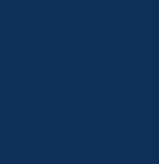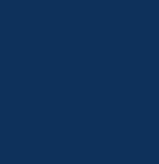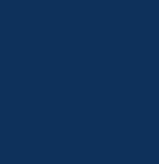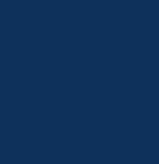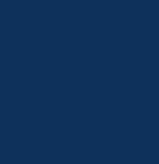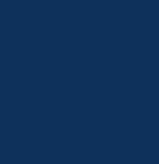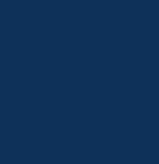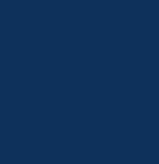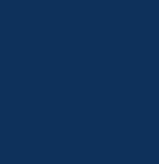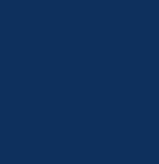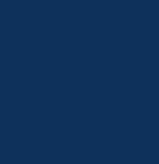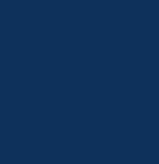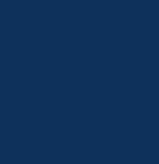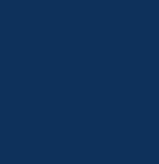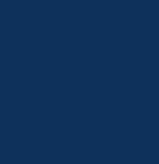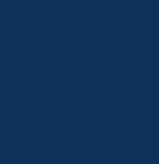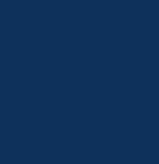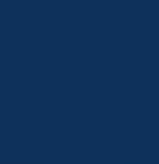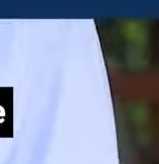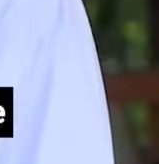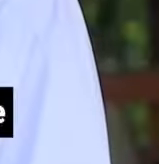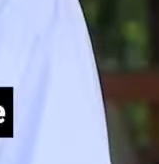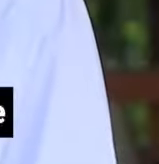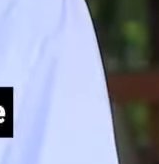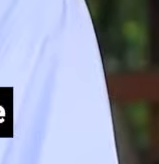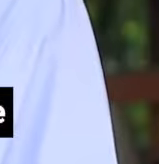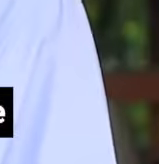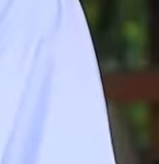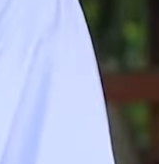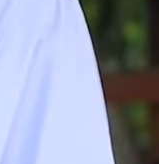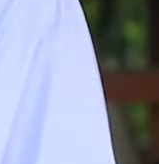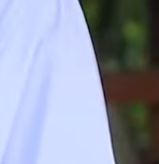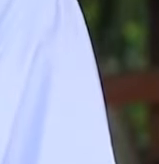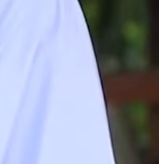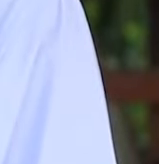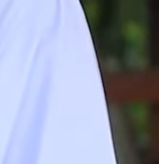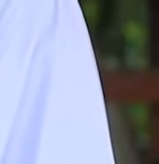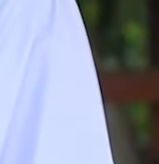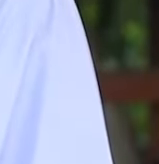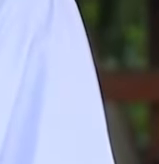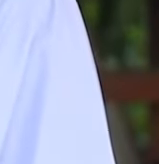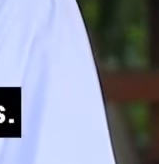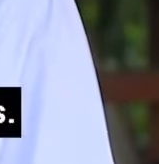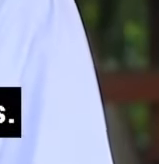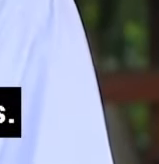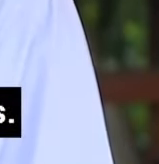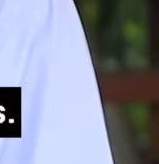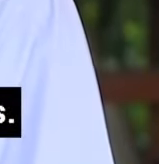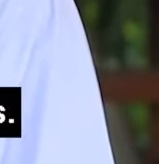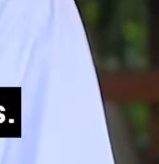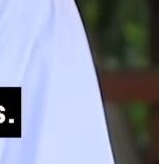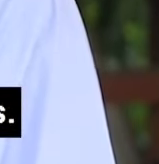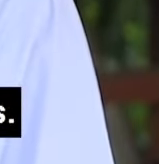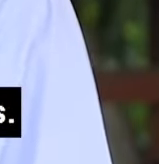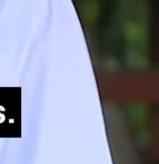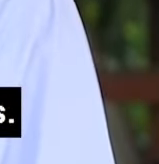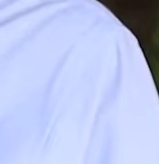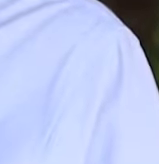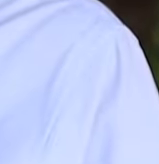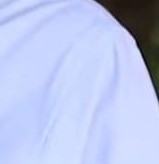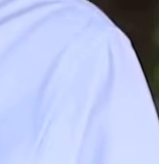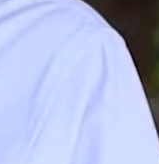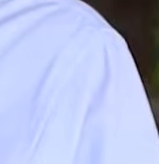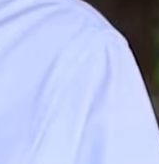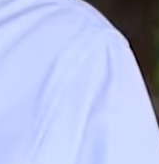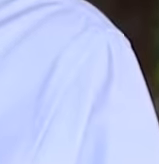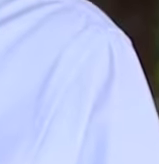as a safe space for sharing insights with leaders and interesting people across diverse backgrounds. I've been a journalist for 33 years,